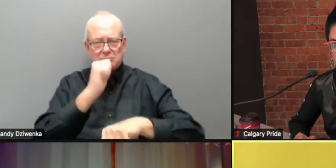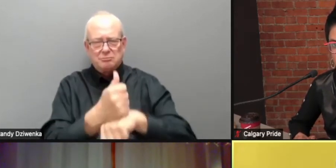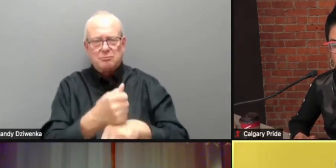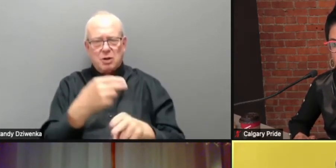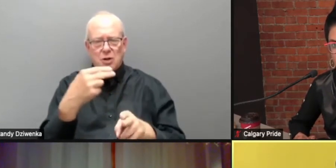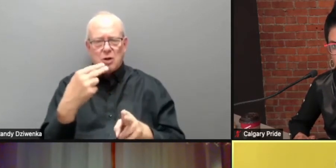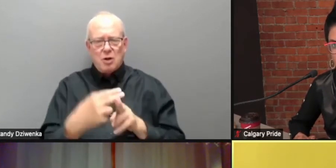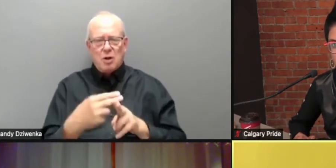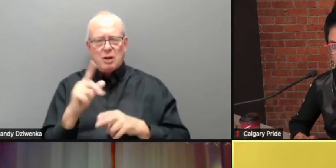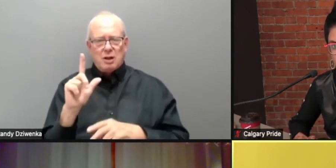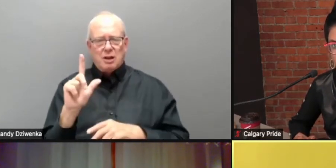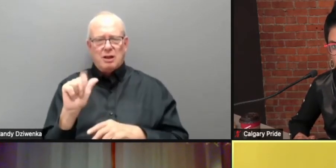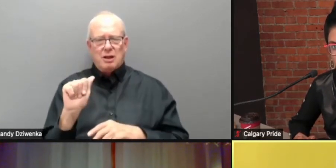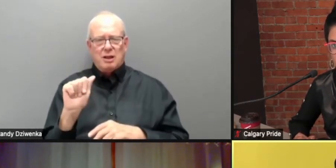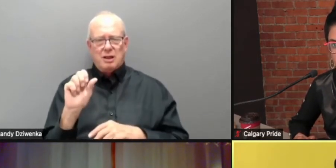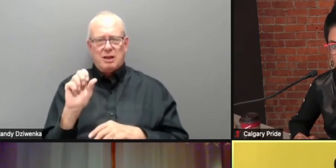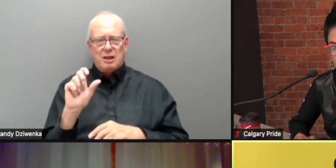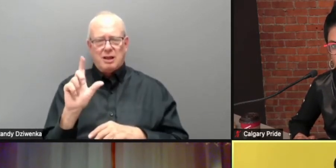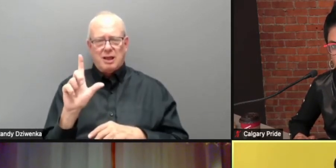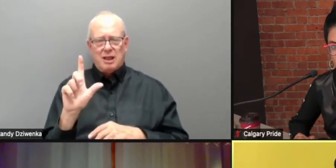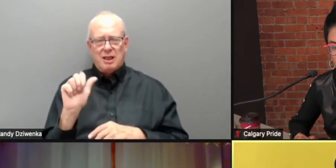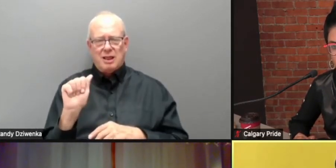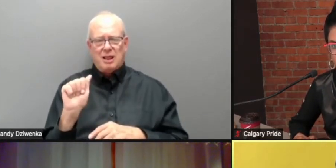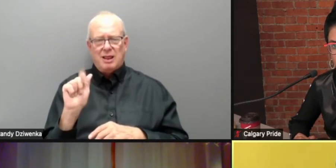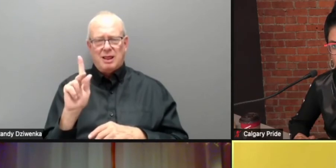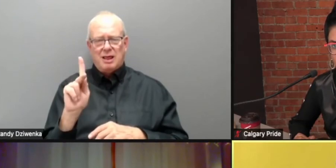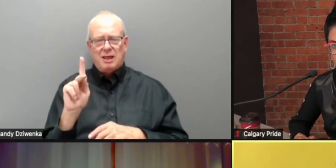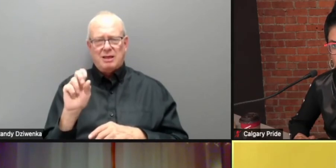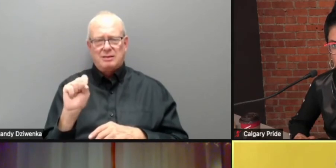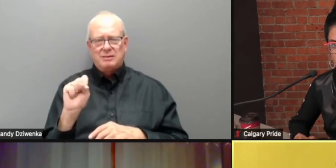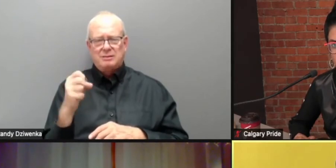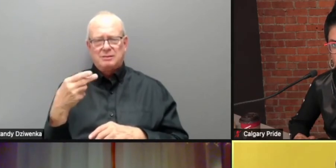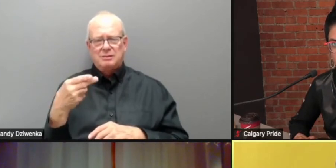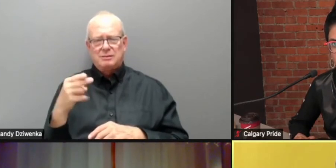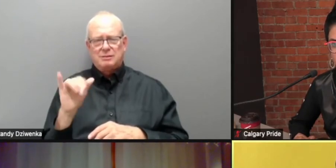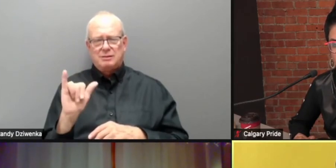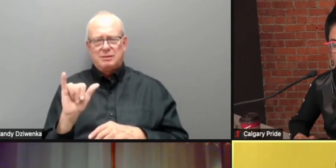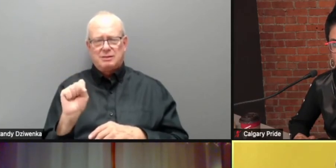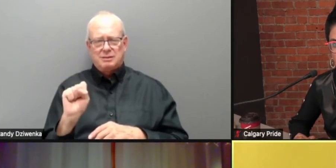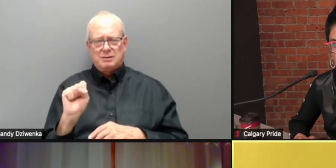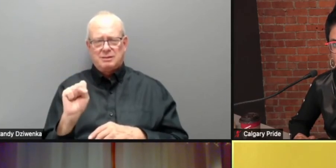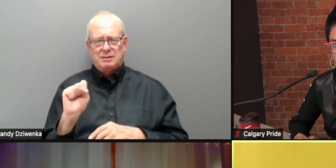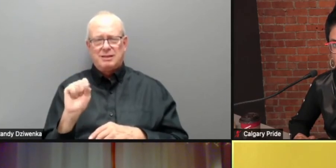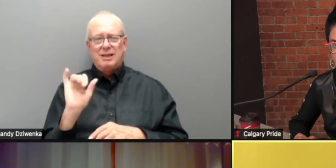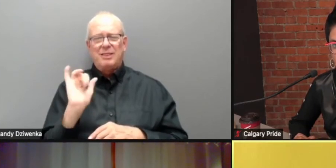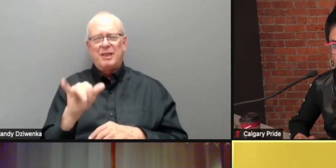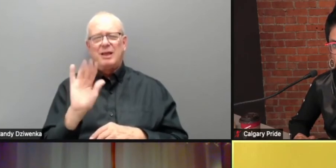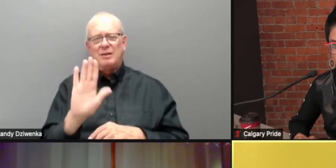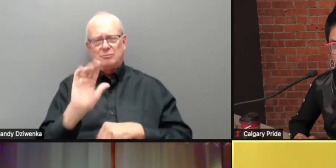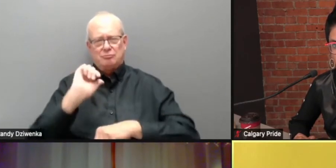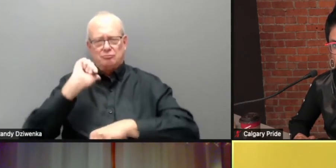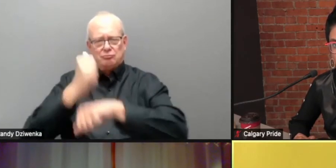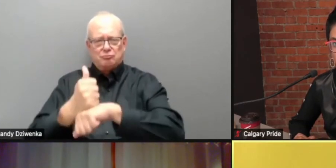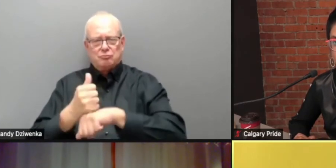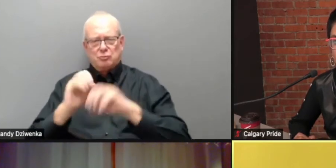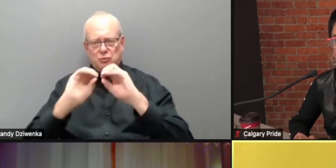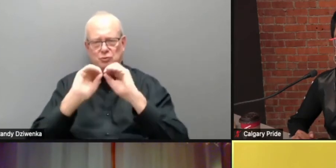making a big difference. I mean, during this last pandemic itself, almost 120 parents have been